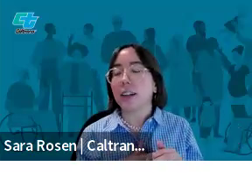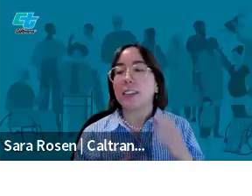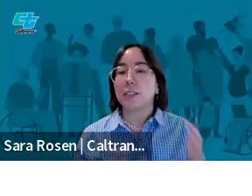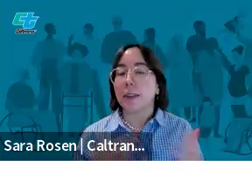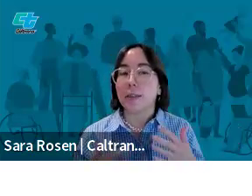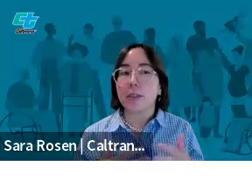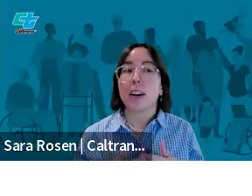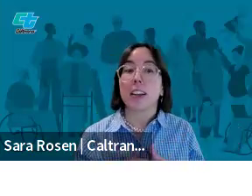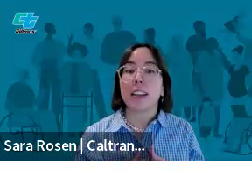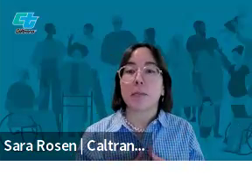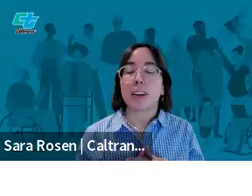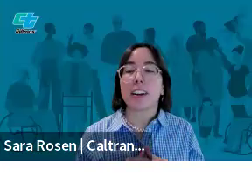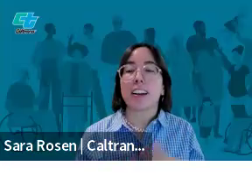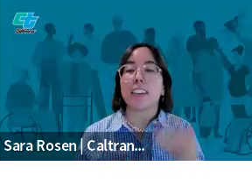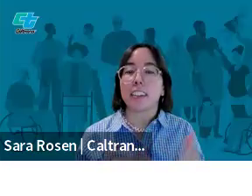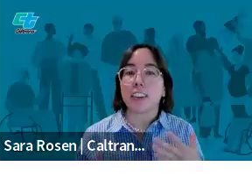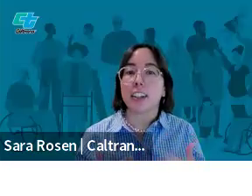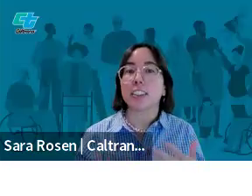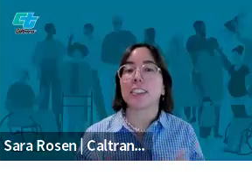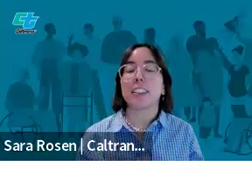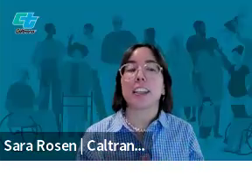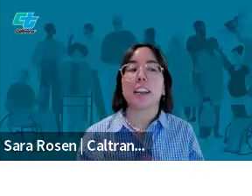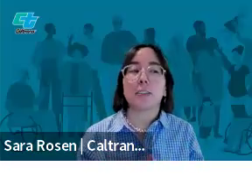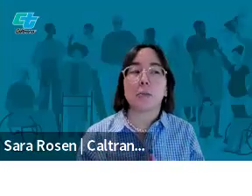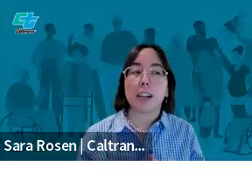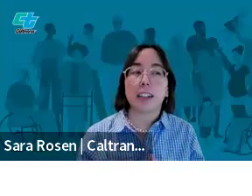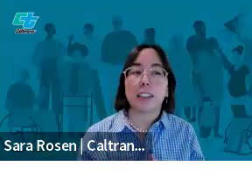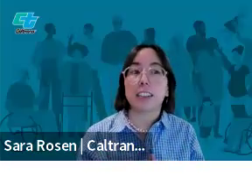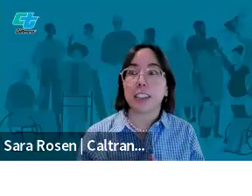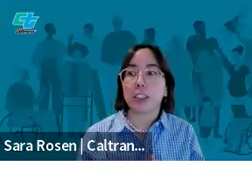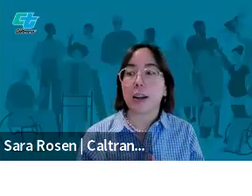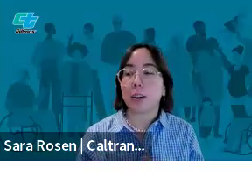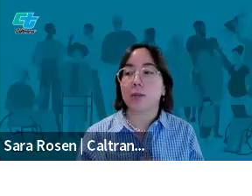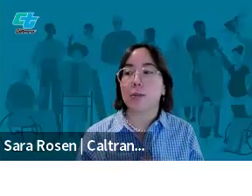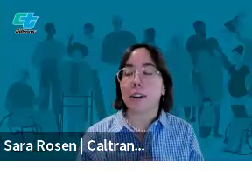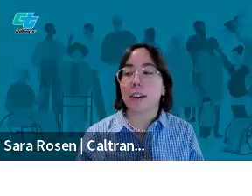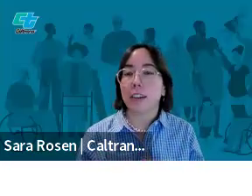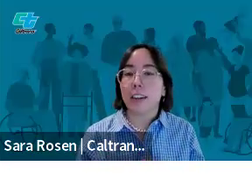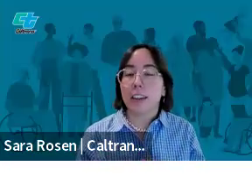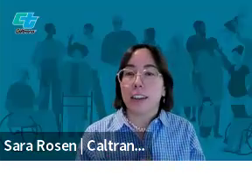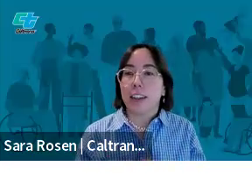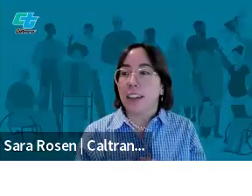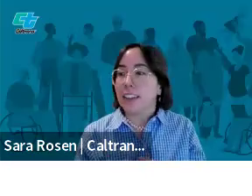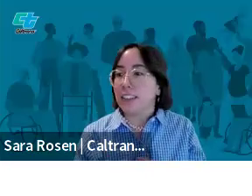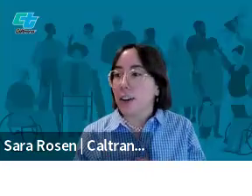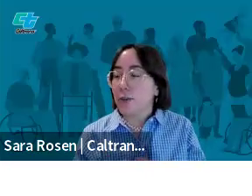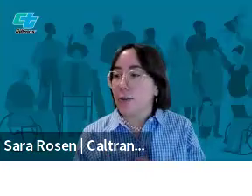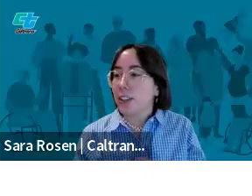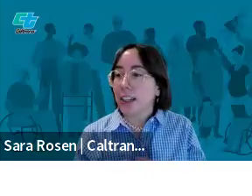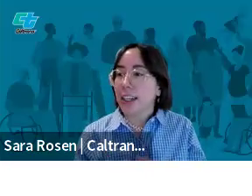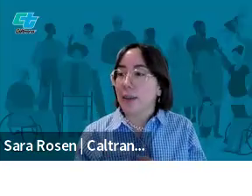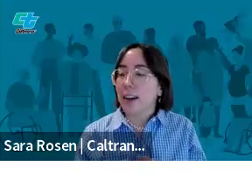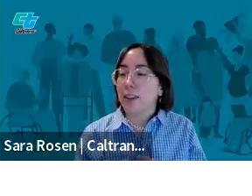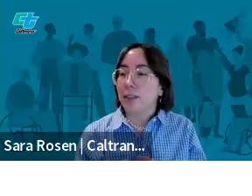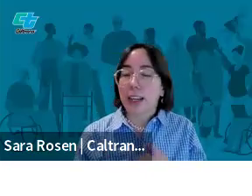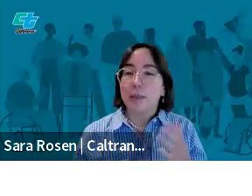thinking through what else you maybe want to elaborate on now that you're actually seeing what is in chapter 4. So